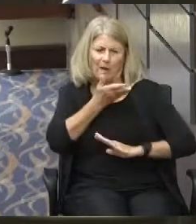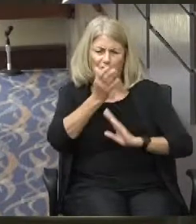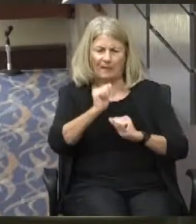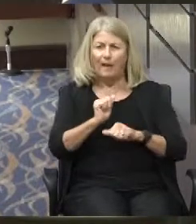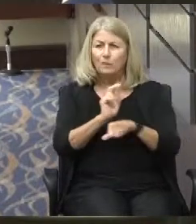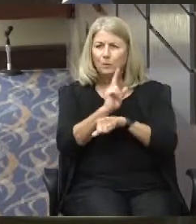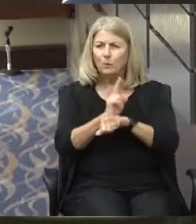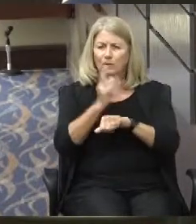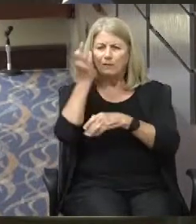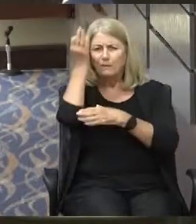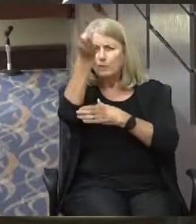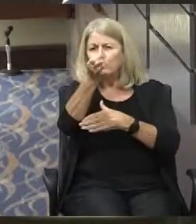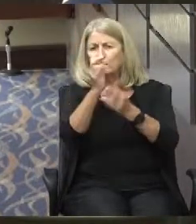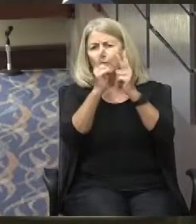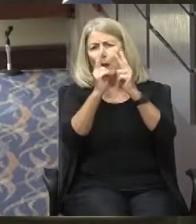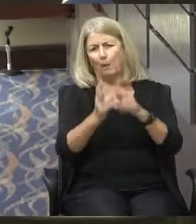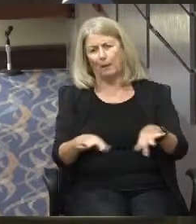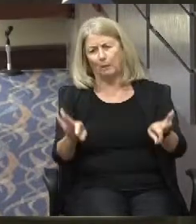important to us.